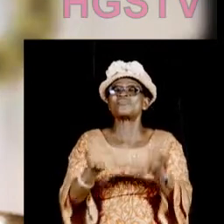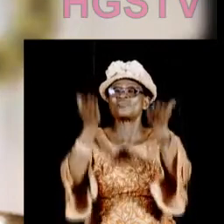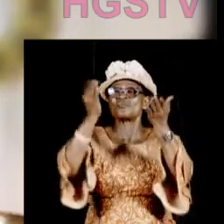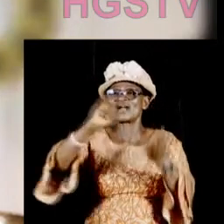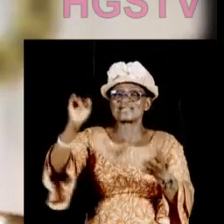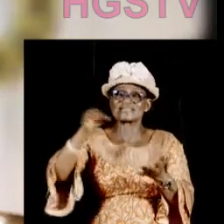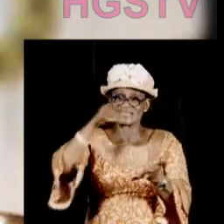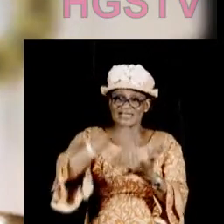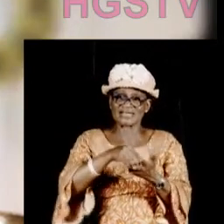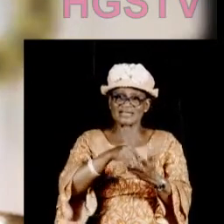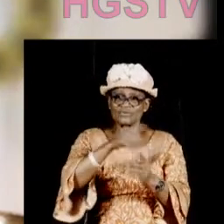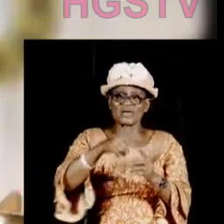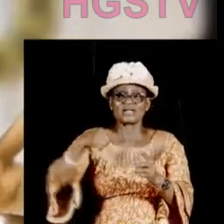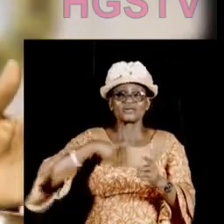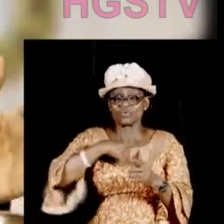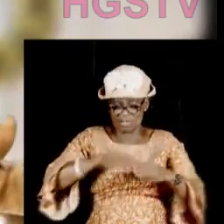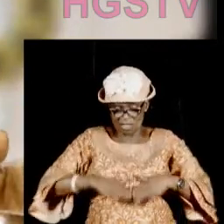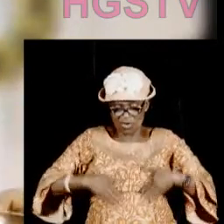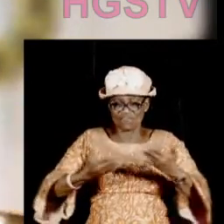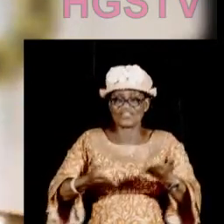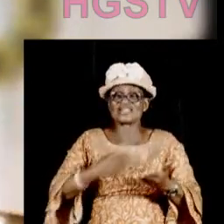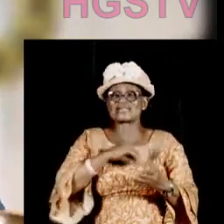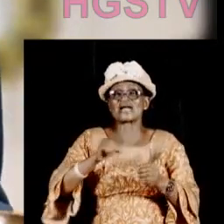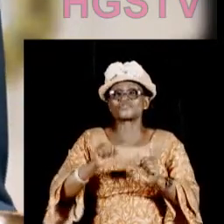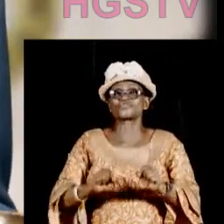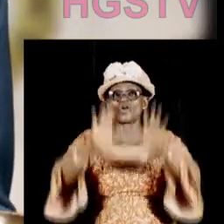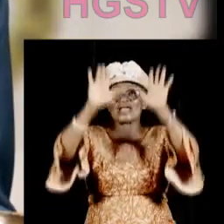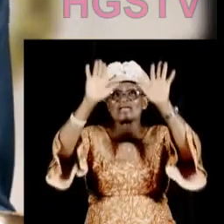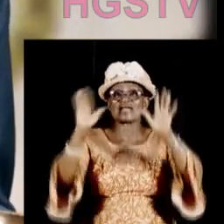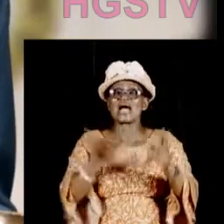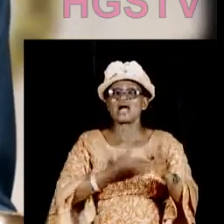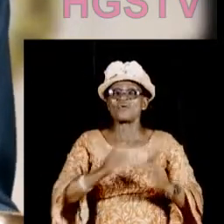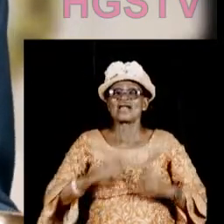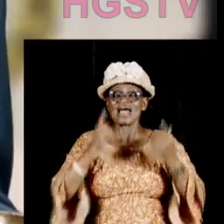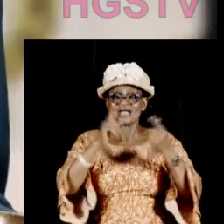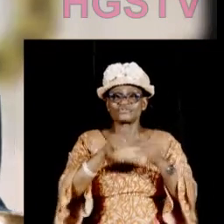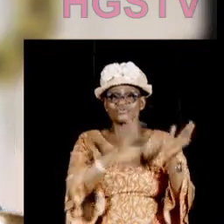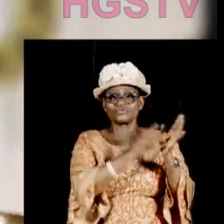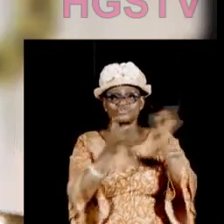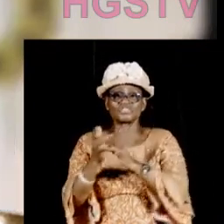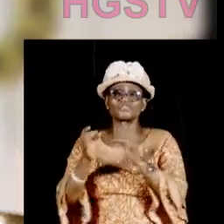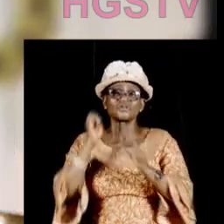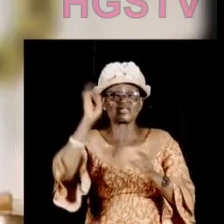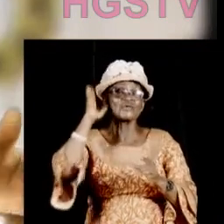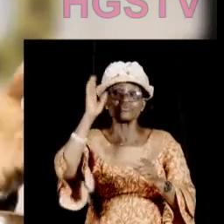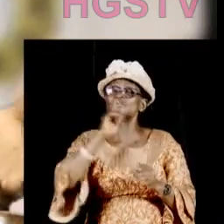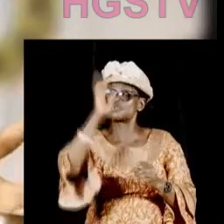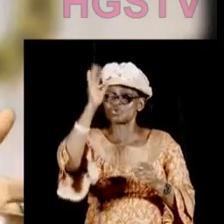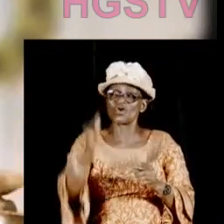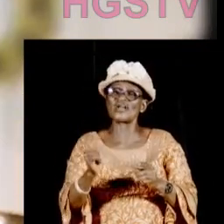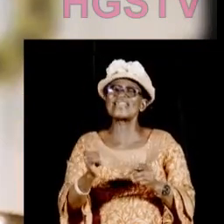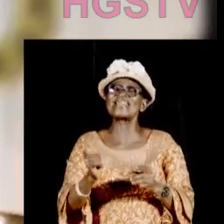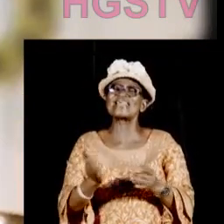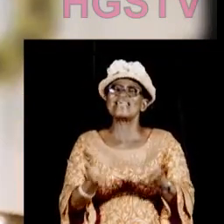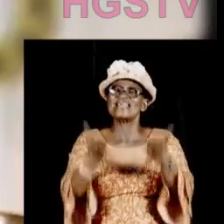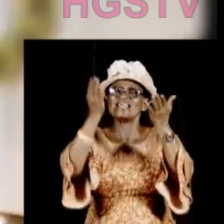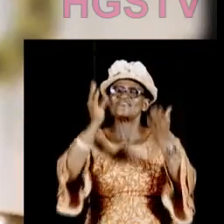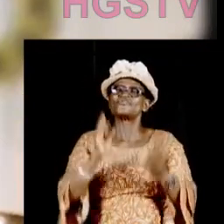and surrender our life to Jesus, he will definitely reach out for us and lift us